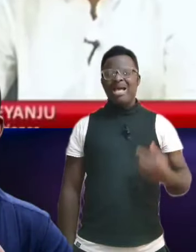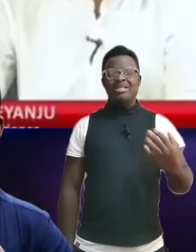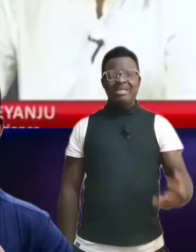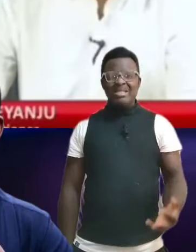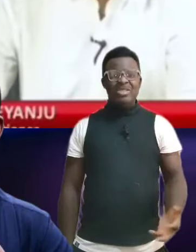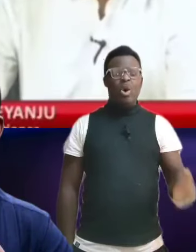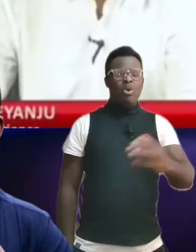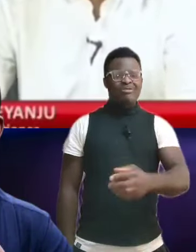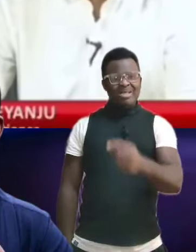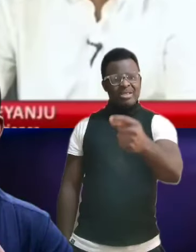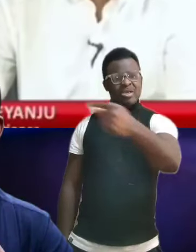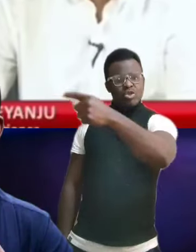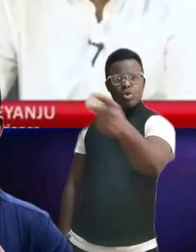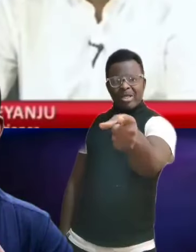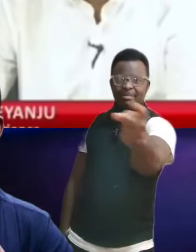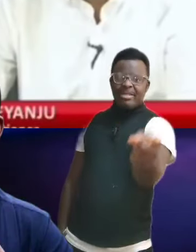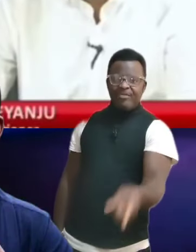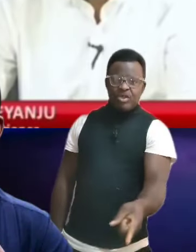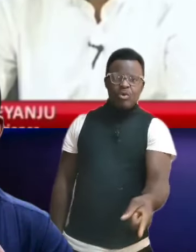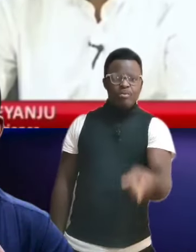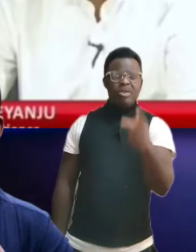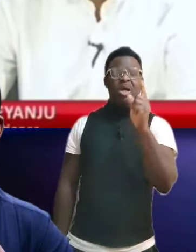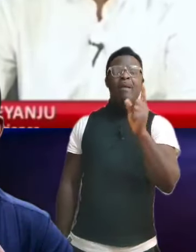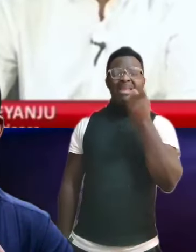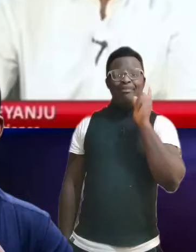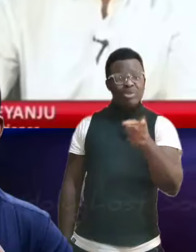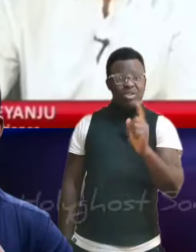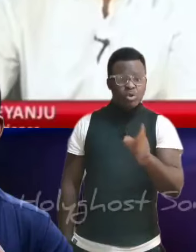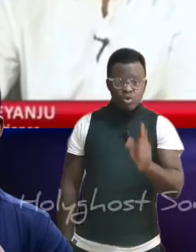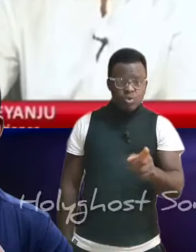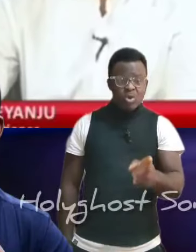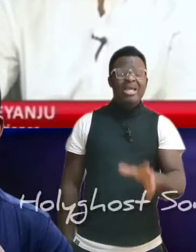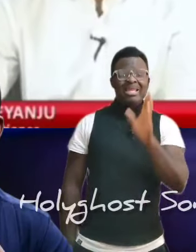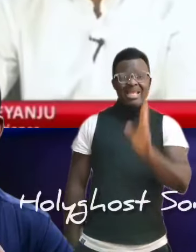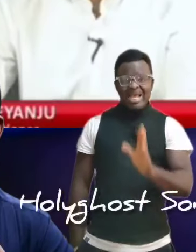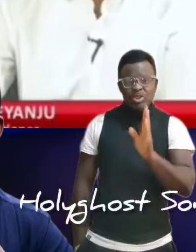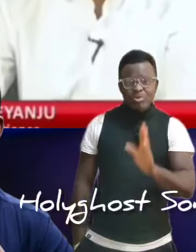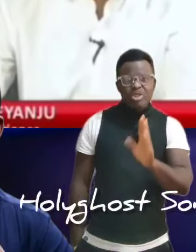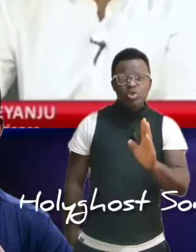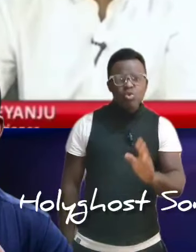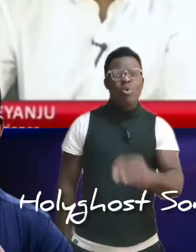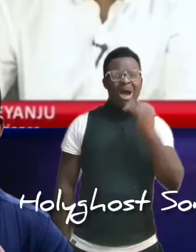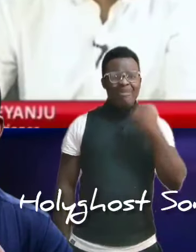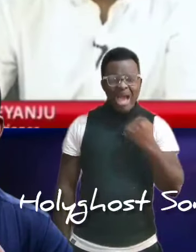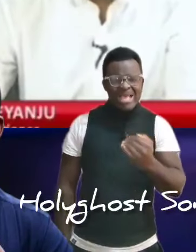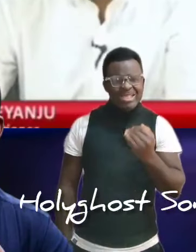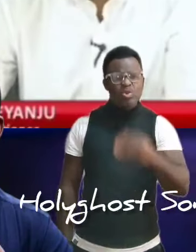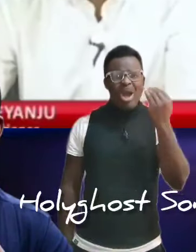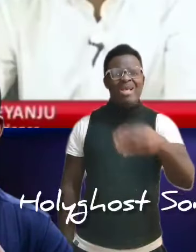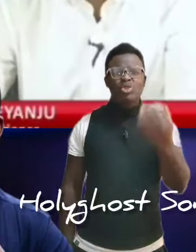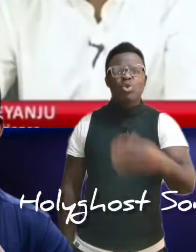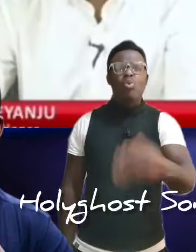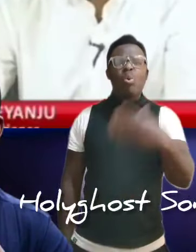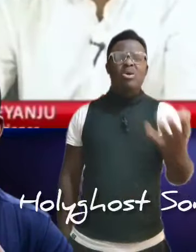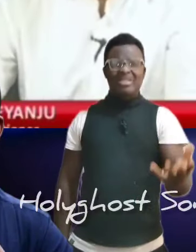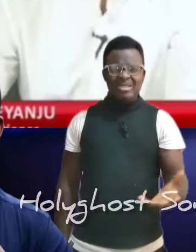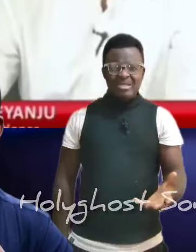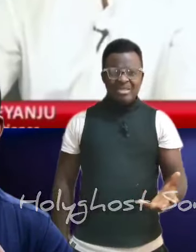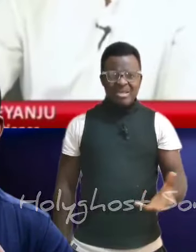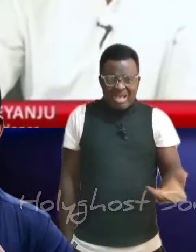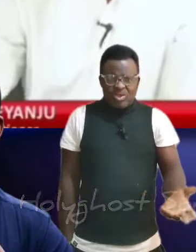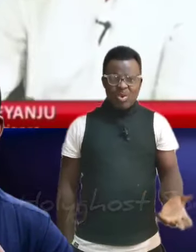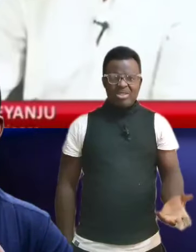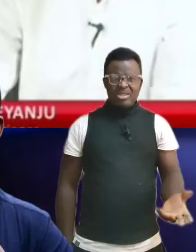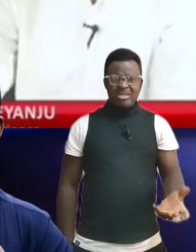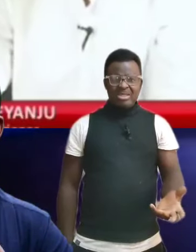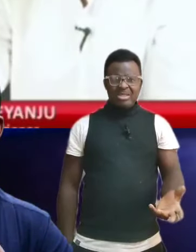grab it, snatch it, run with it fellow, he has been protesting all his life. He's a product, he's one of the